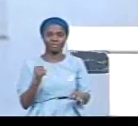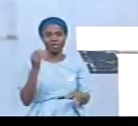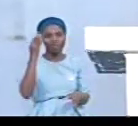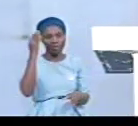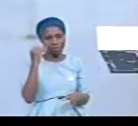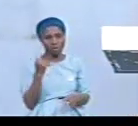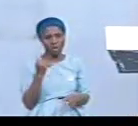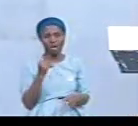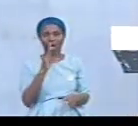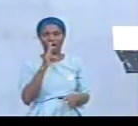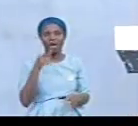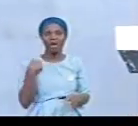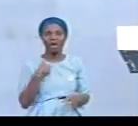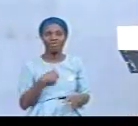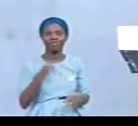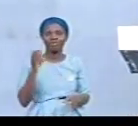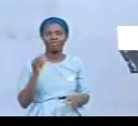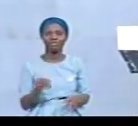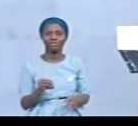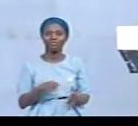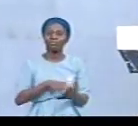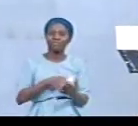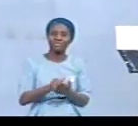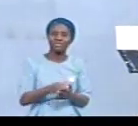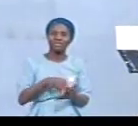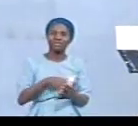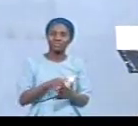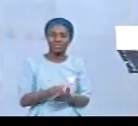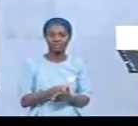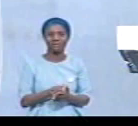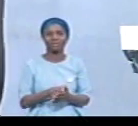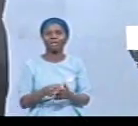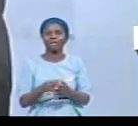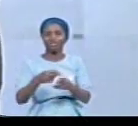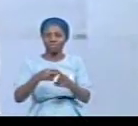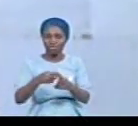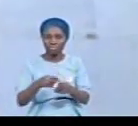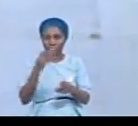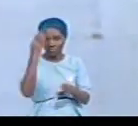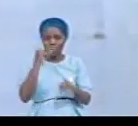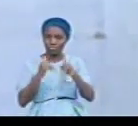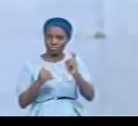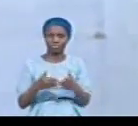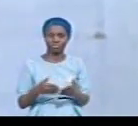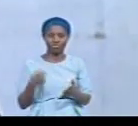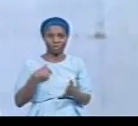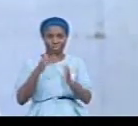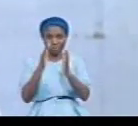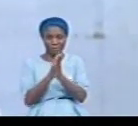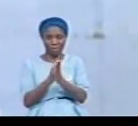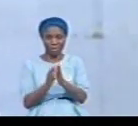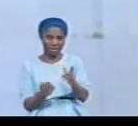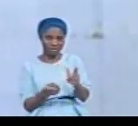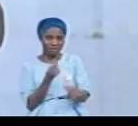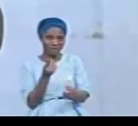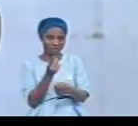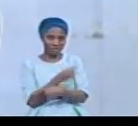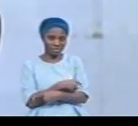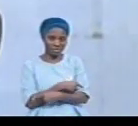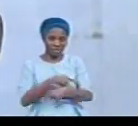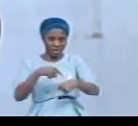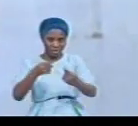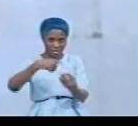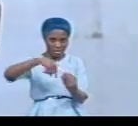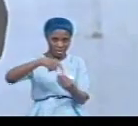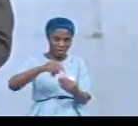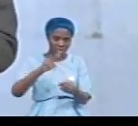we so tired so soon? We prayed the first day, we went on the second day,